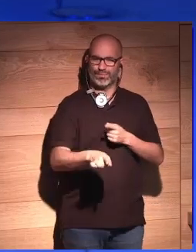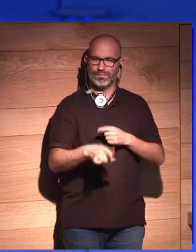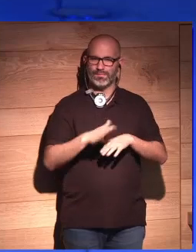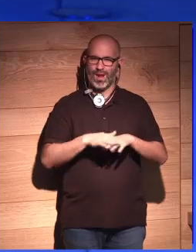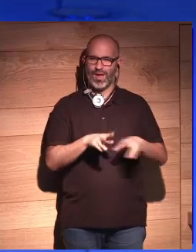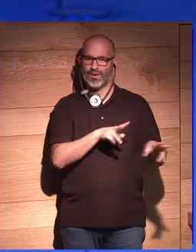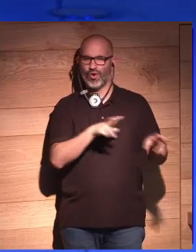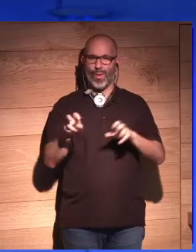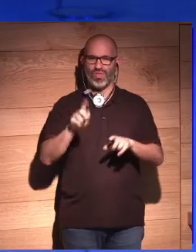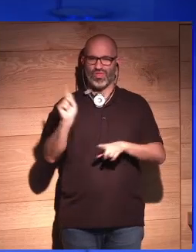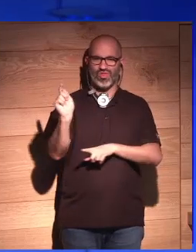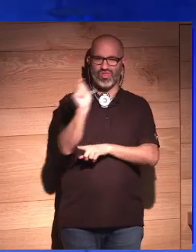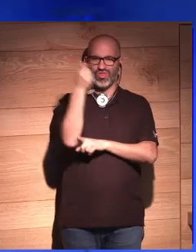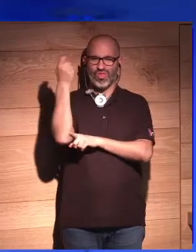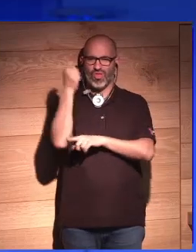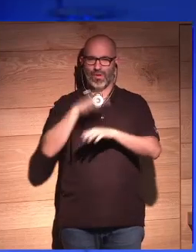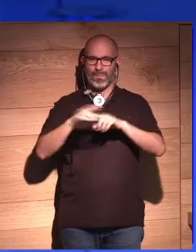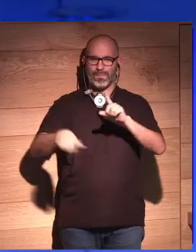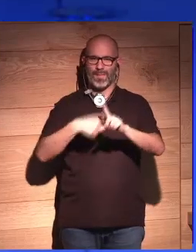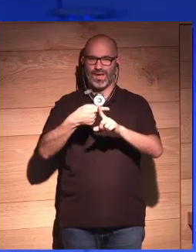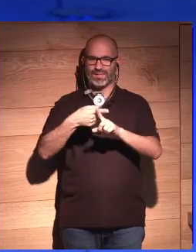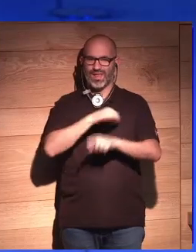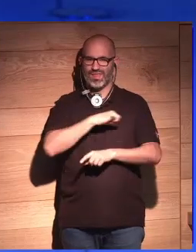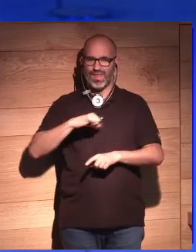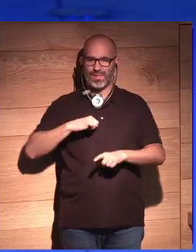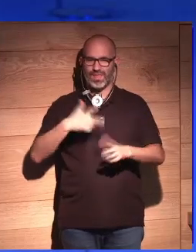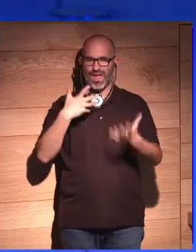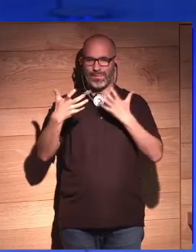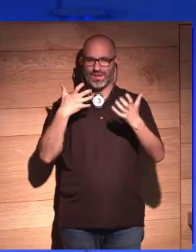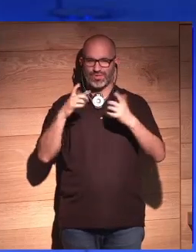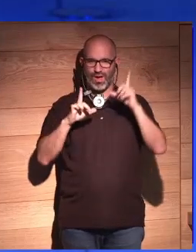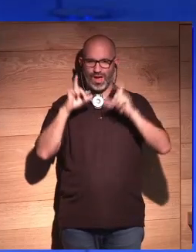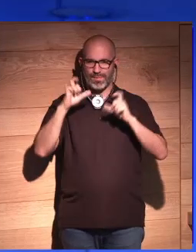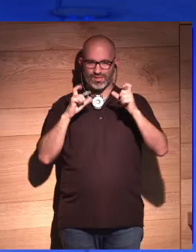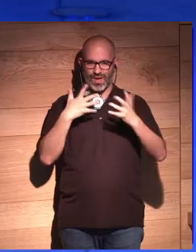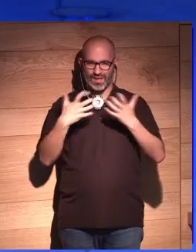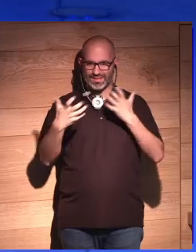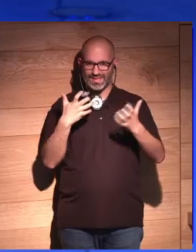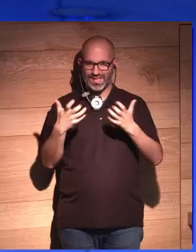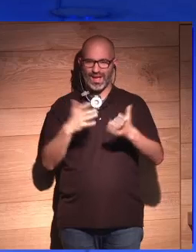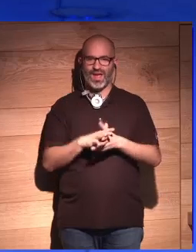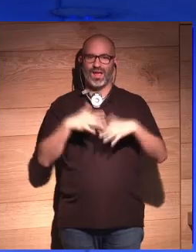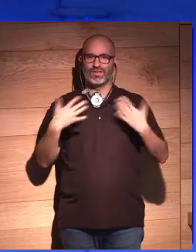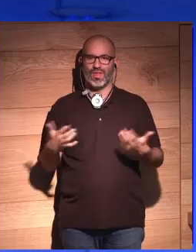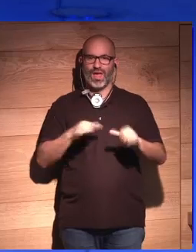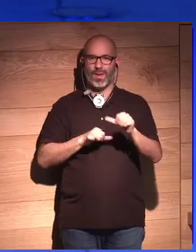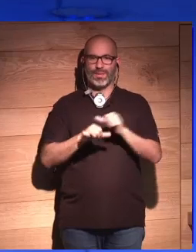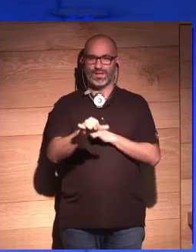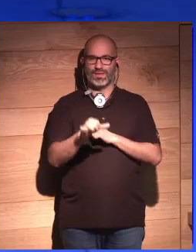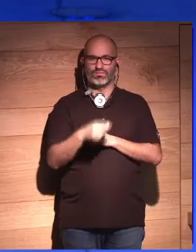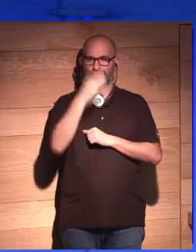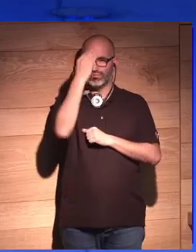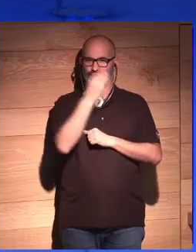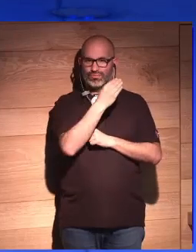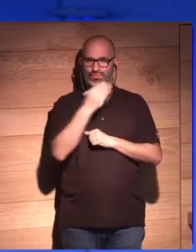practice and independence in artistic expression. So we christened New Frontier in 2007, and there were two key